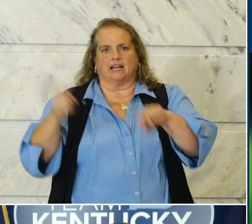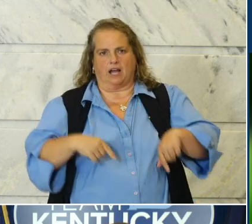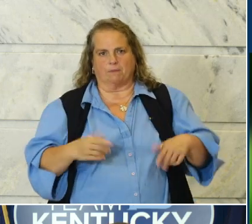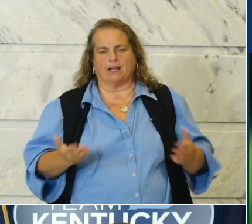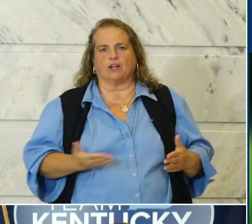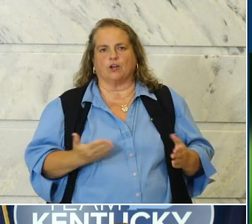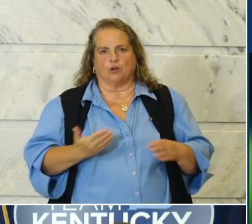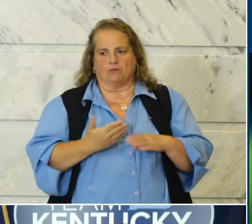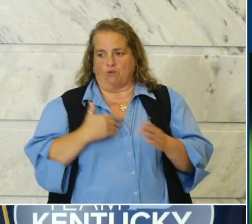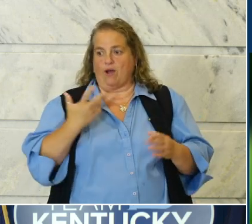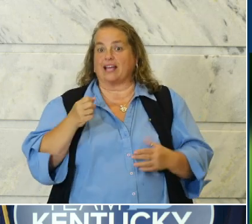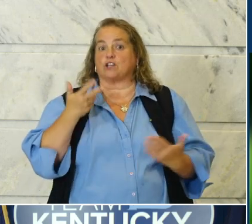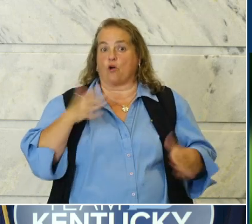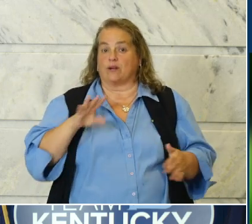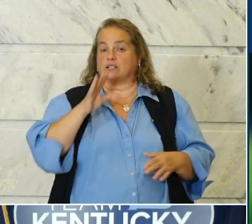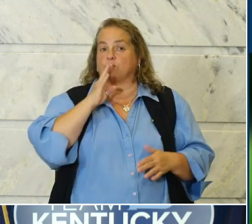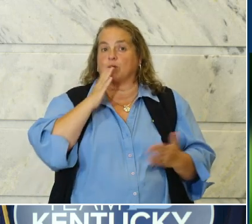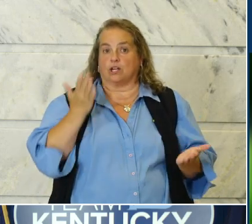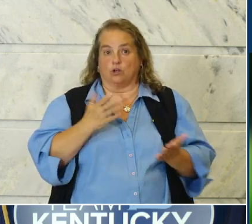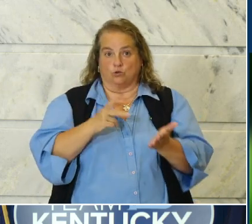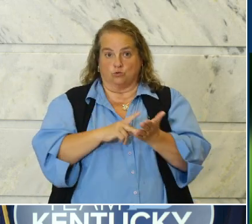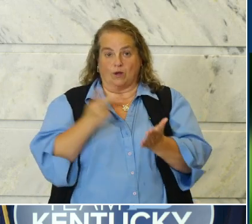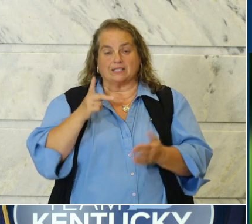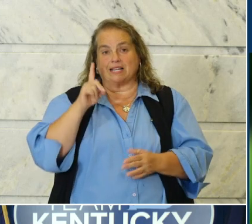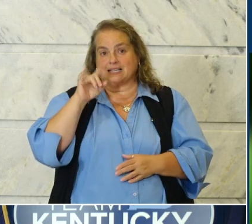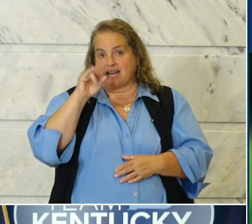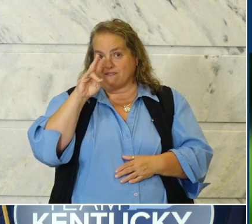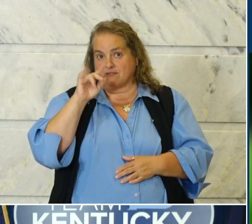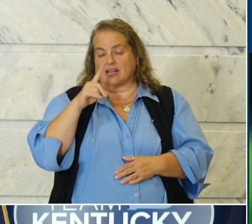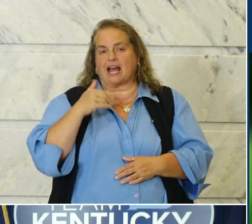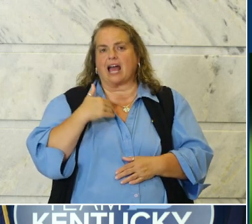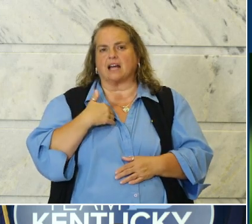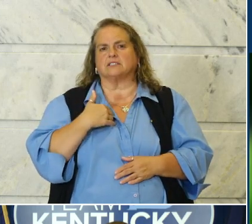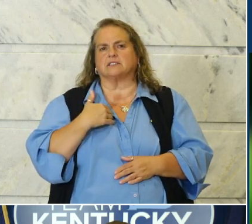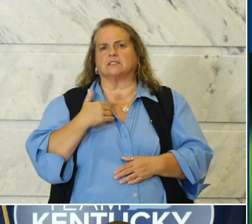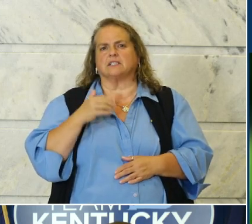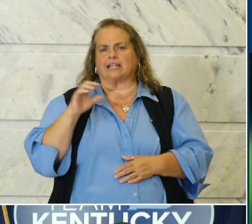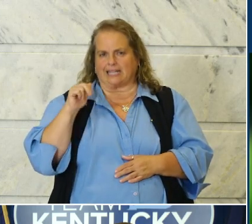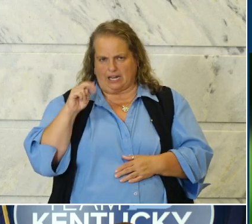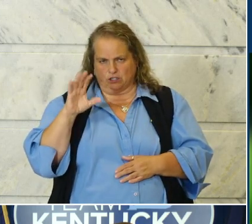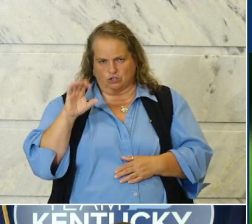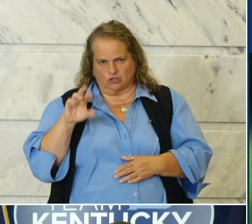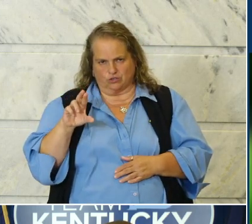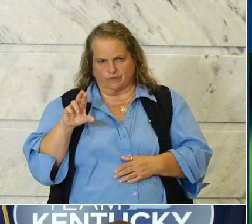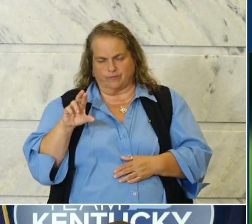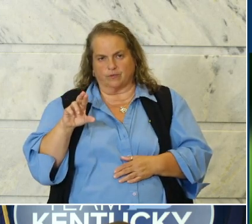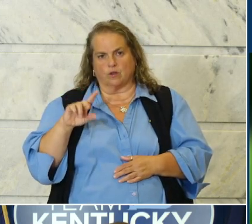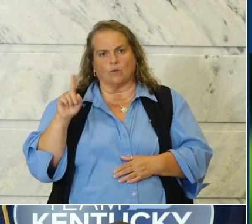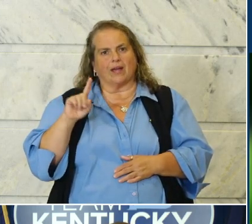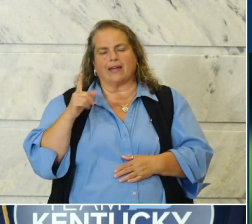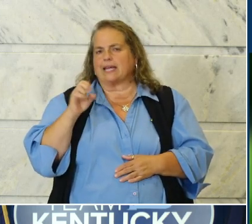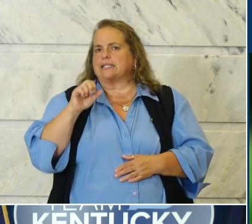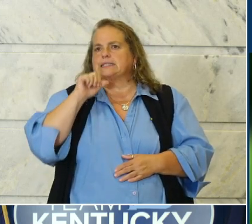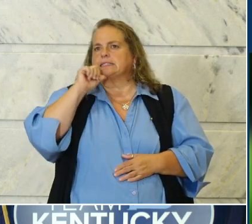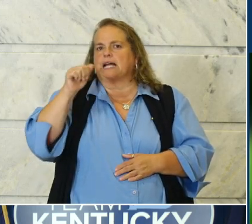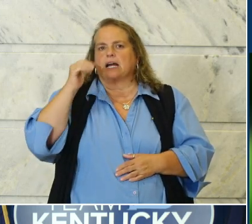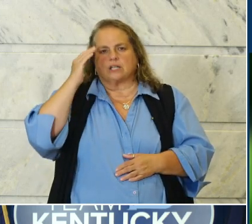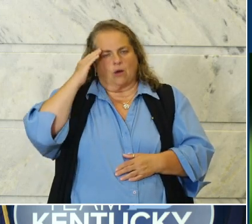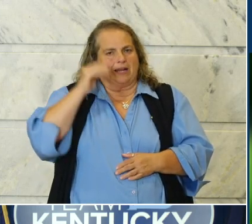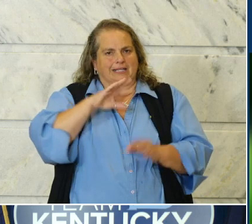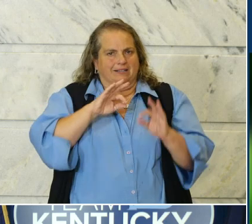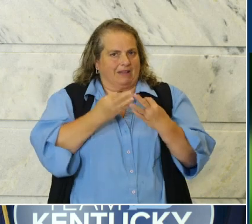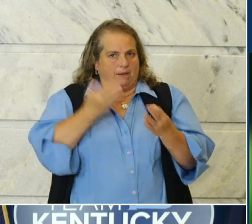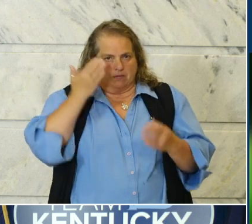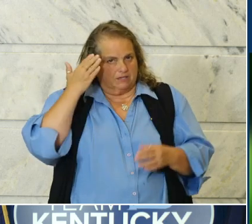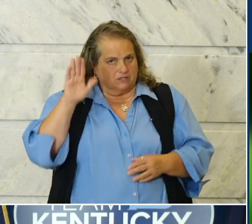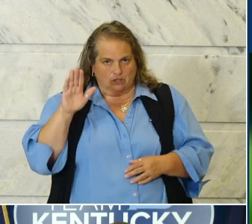this rotunda twice. David has a form of cancer where he doesn't know, and his family doesn't